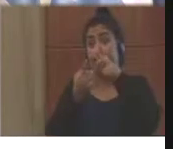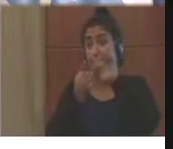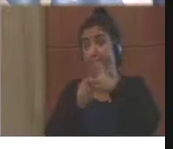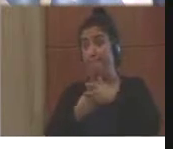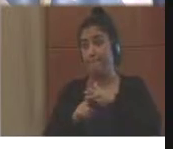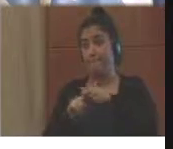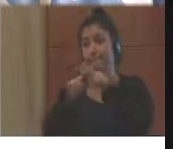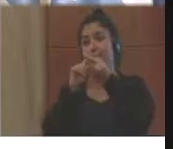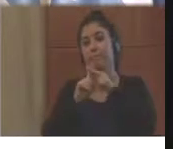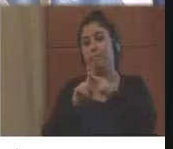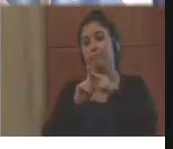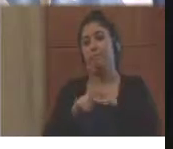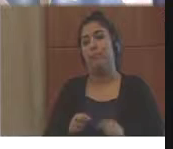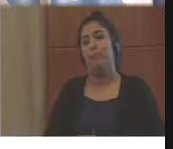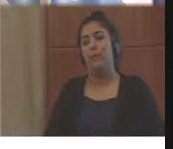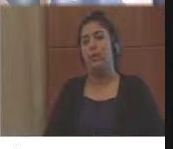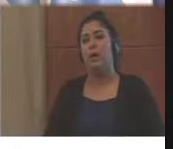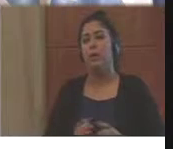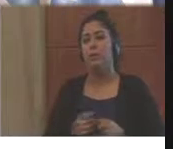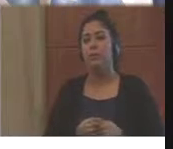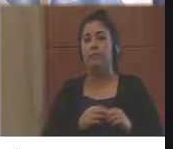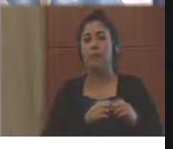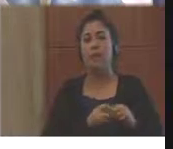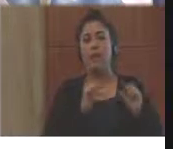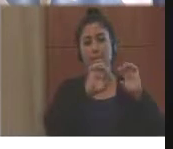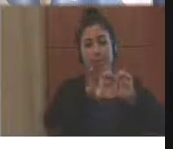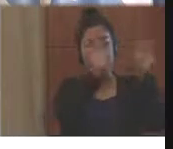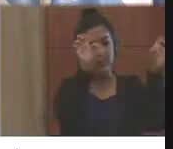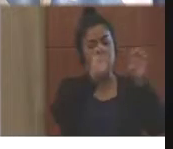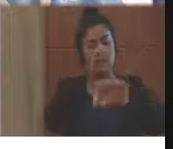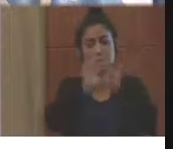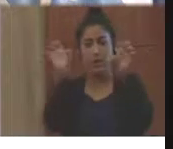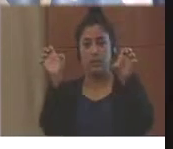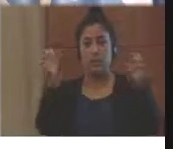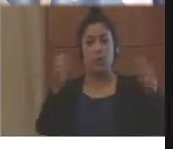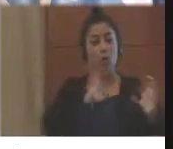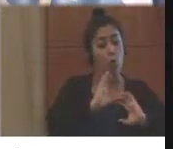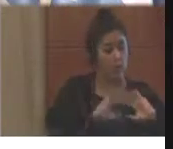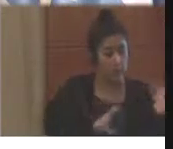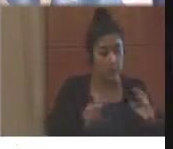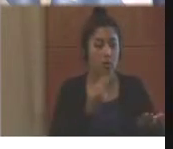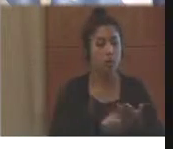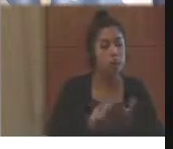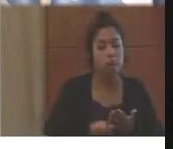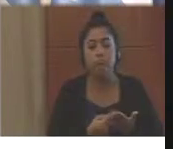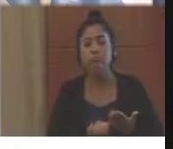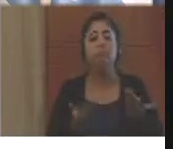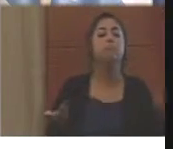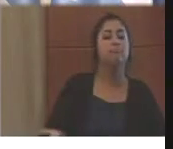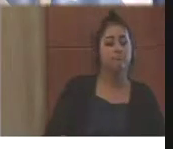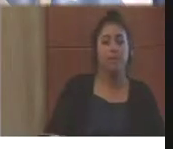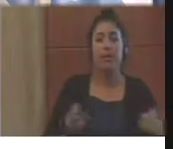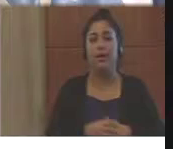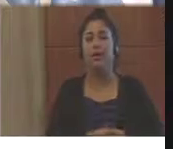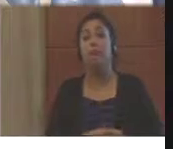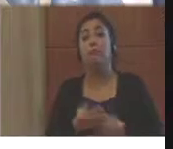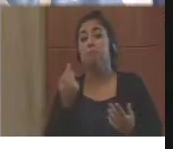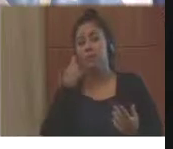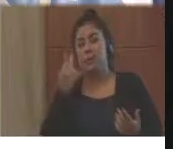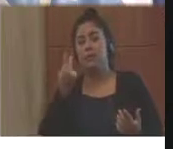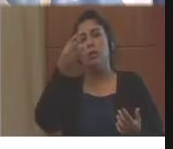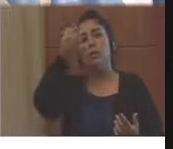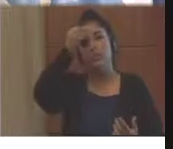Initially, we were looking at these with the companies present in this